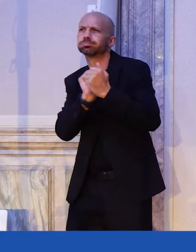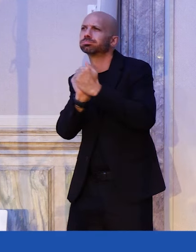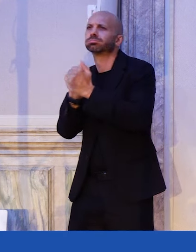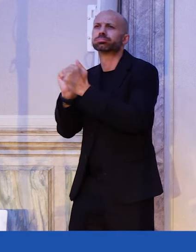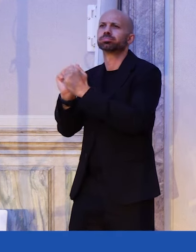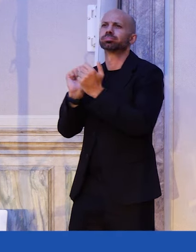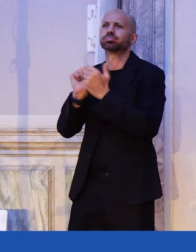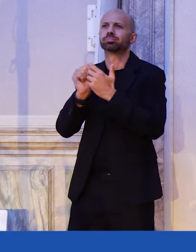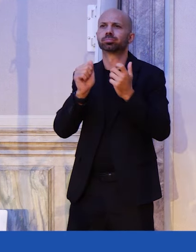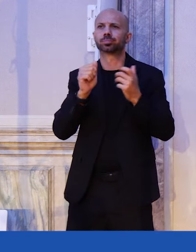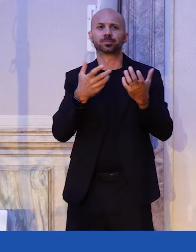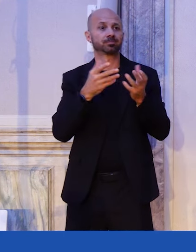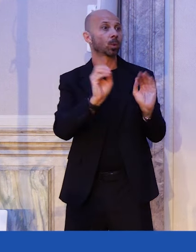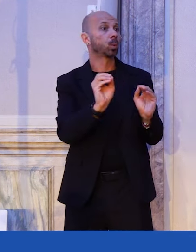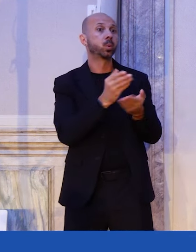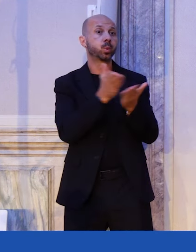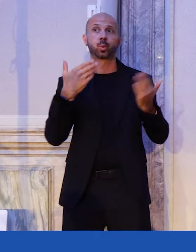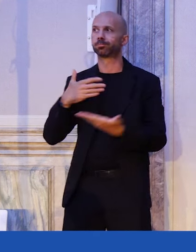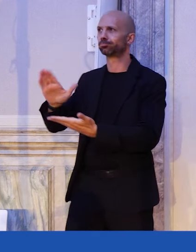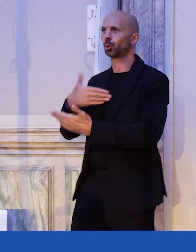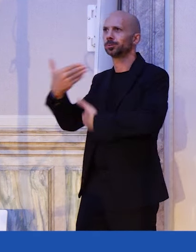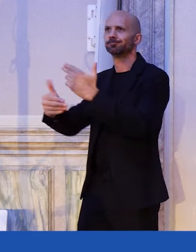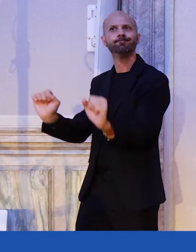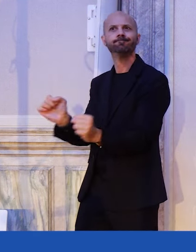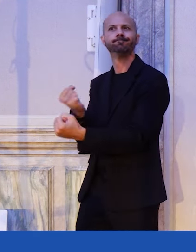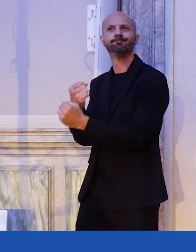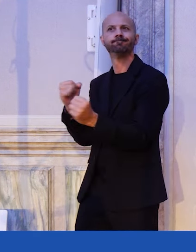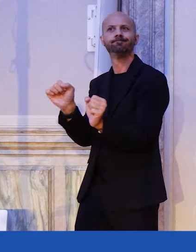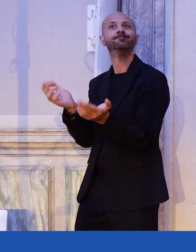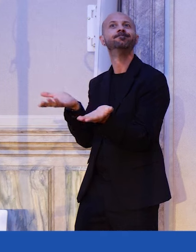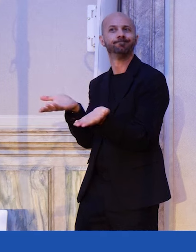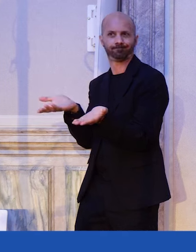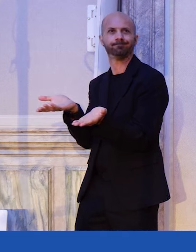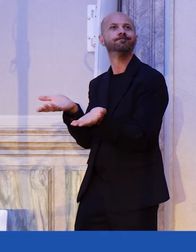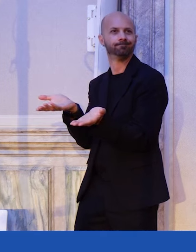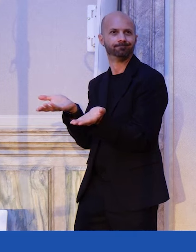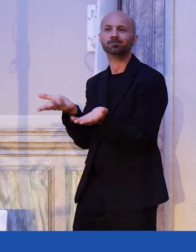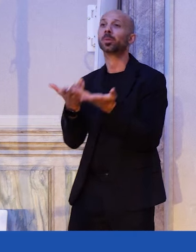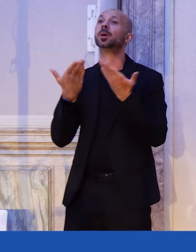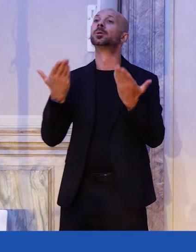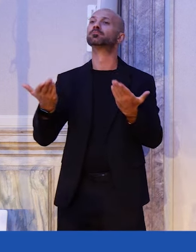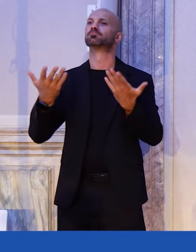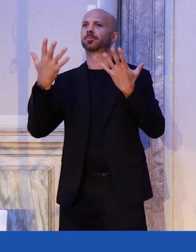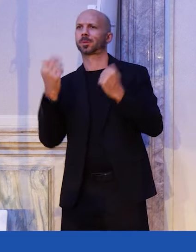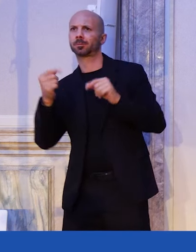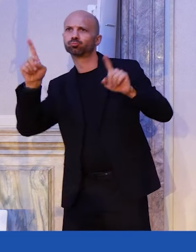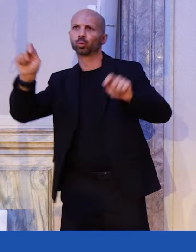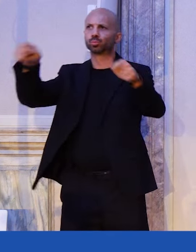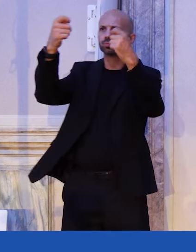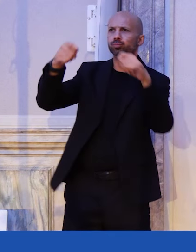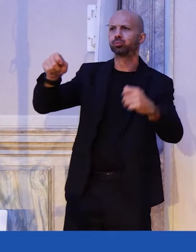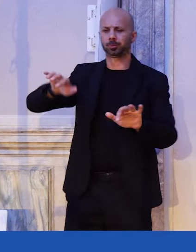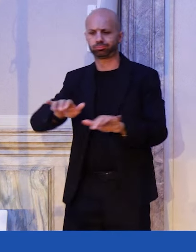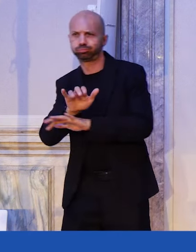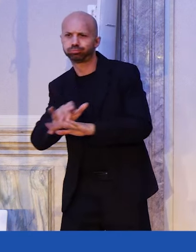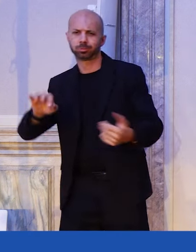play to the thousands of guest musicians conductors artists friends and as well as the students